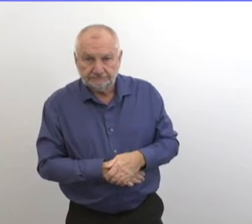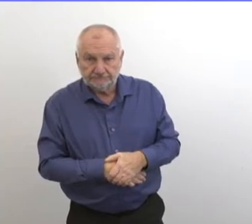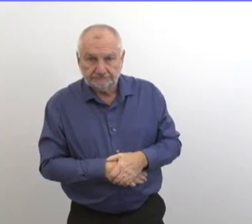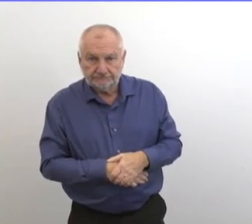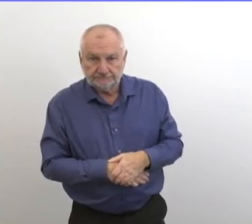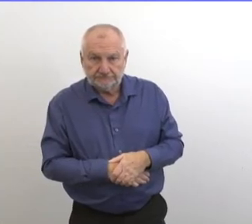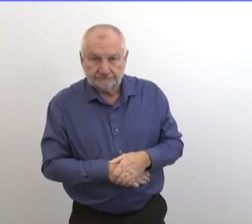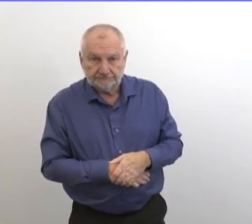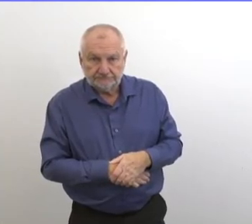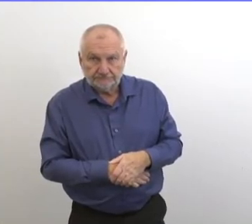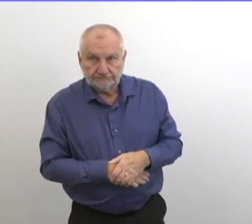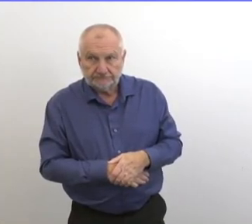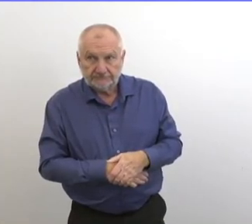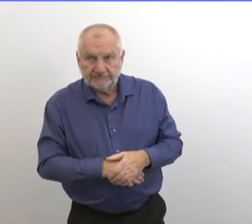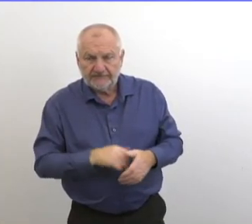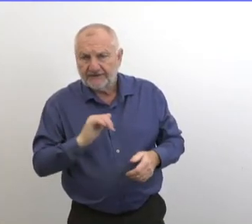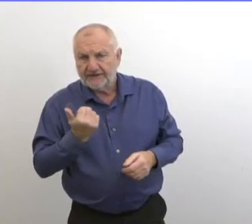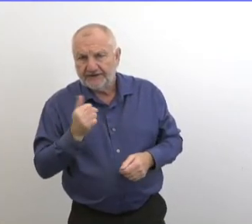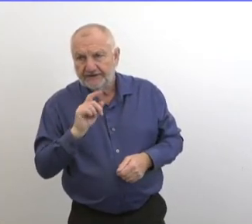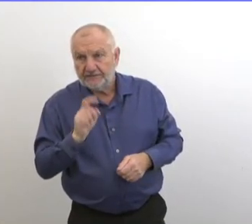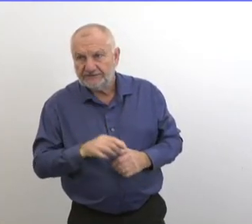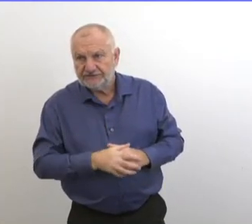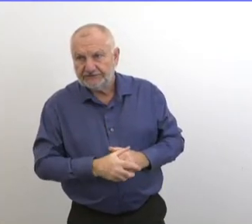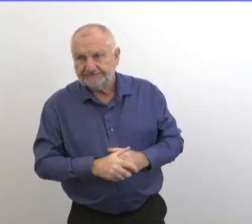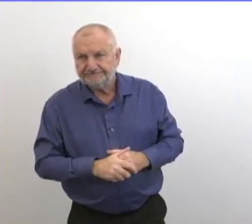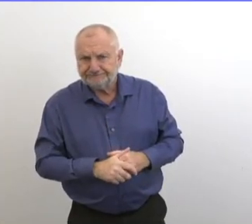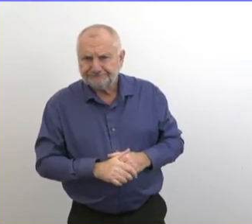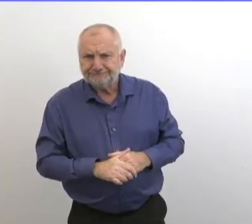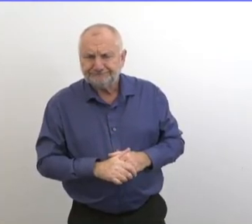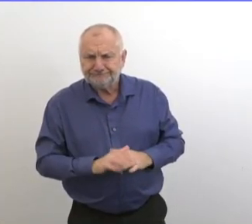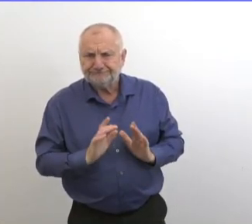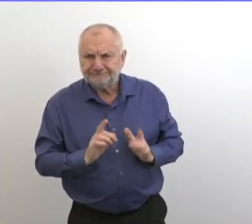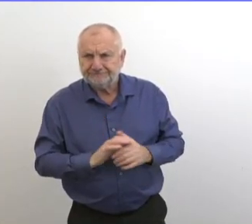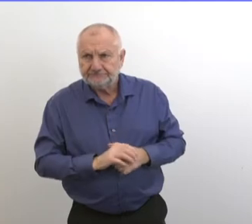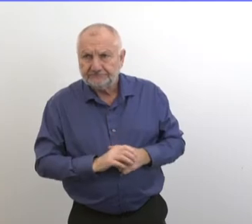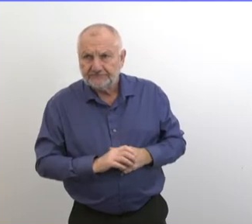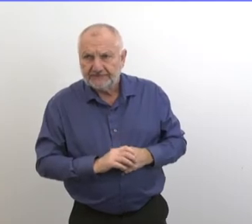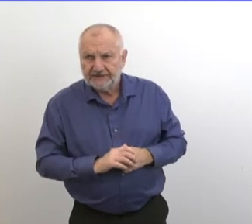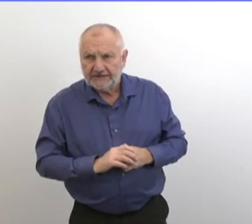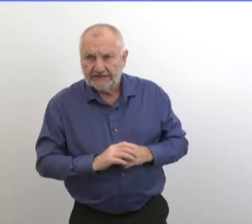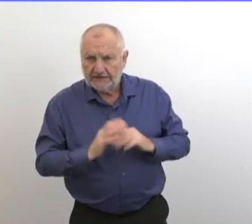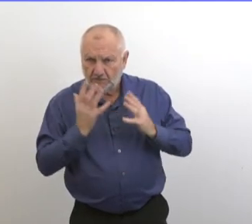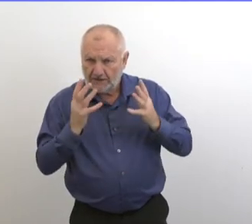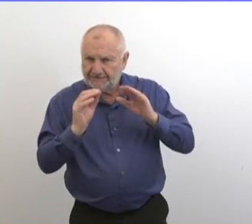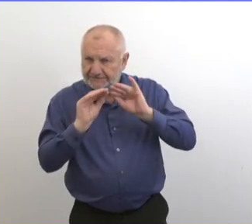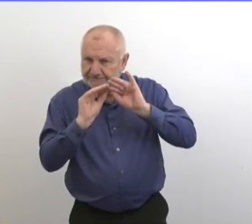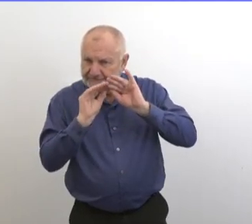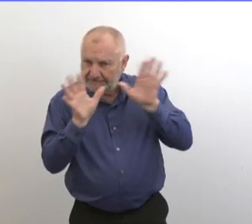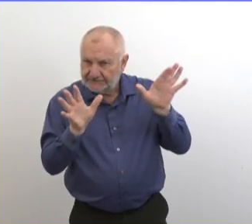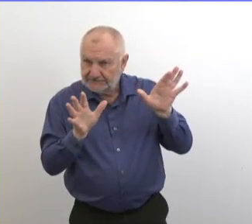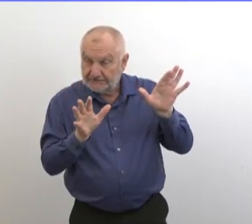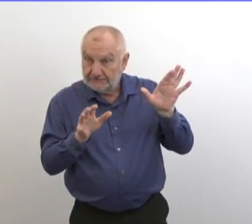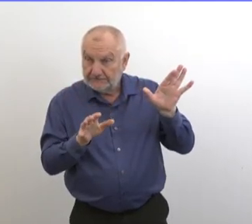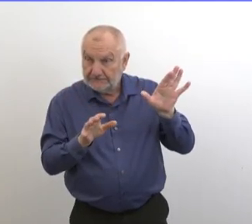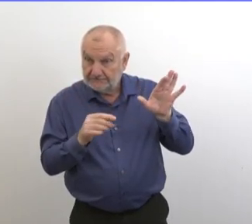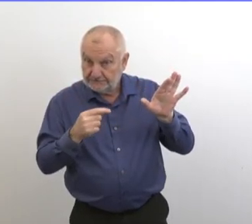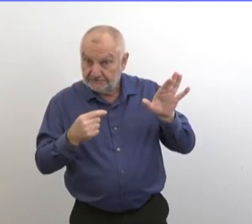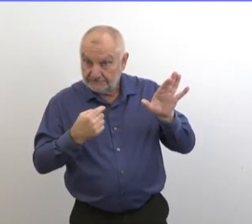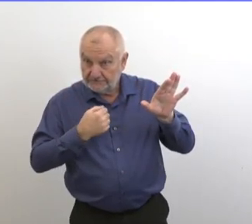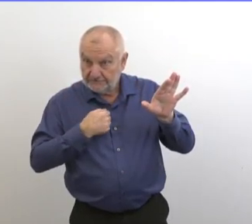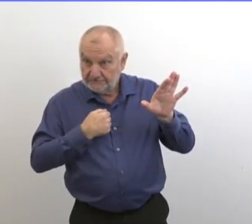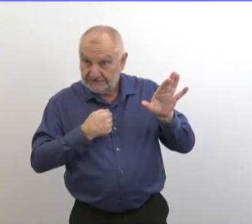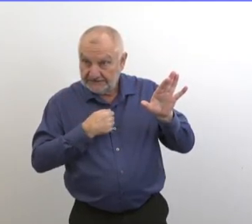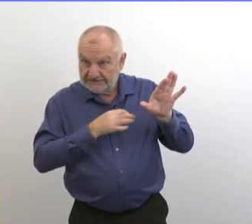A follow-up on Ian's question, I just want to make sure it's clear. So if you are an employee and you're